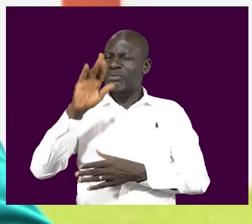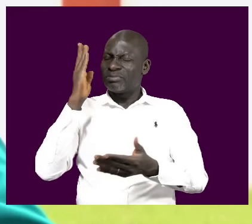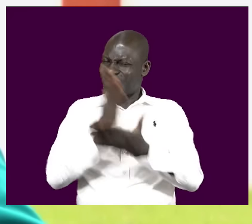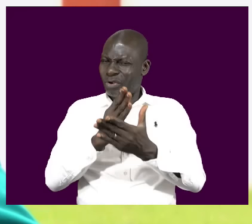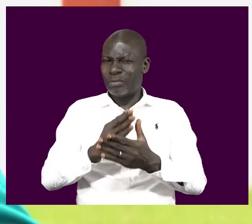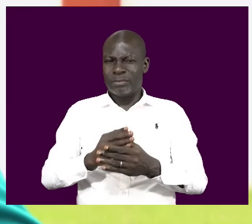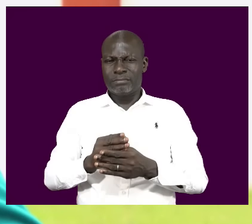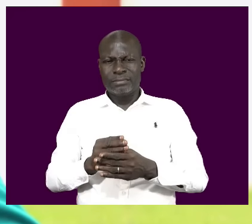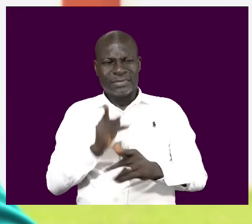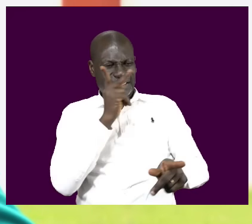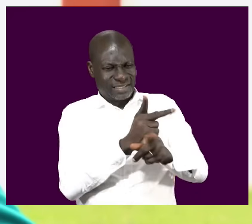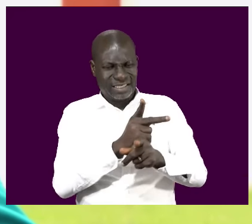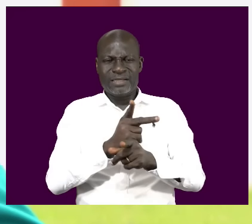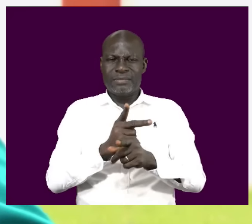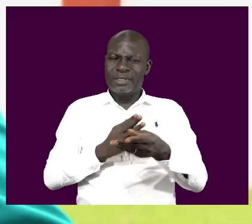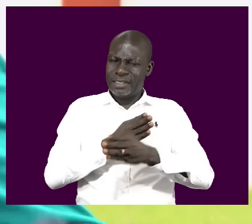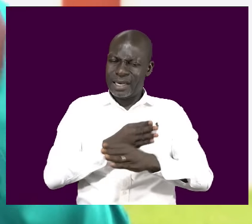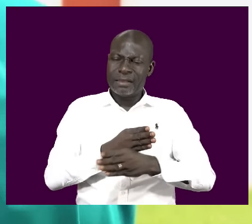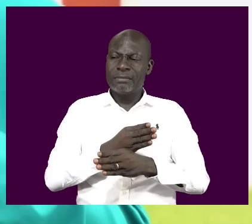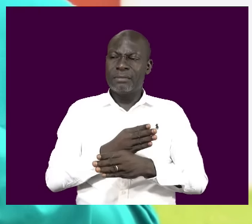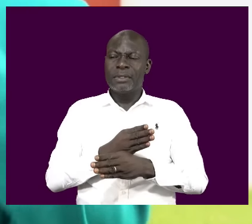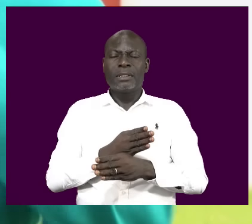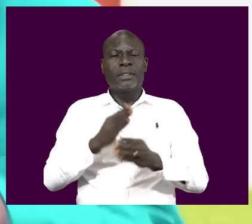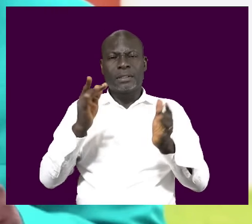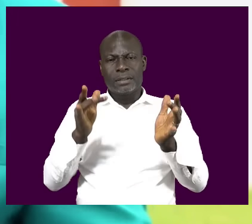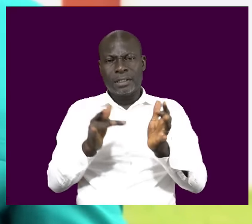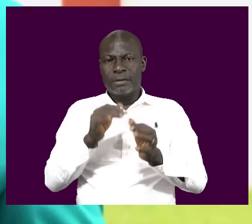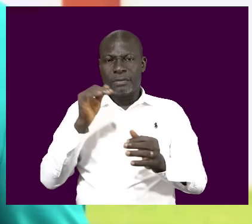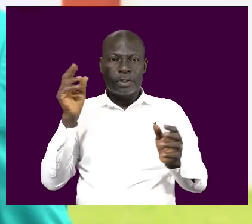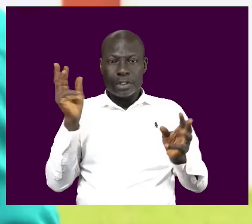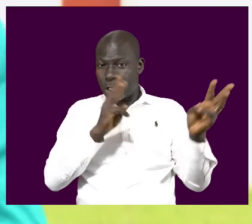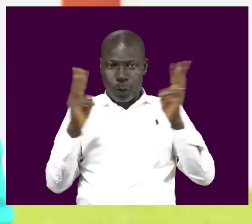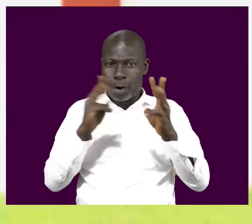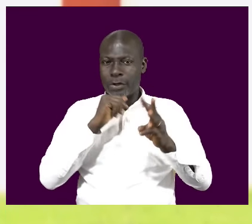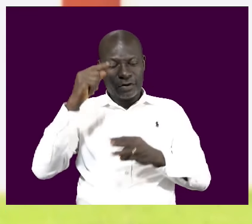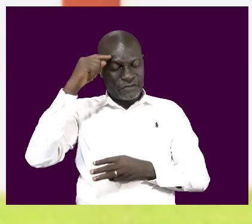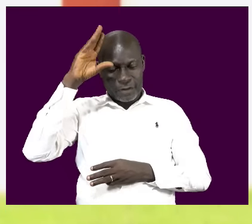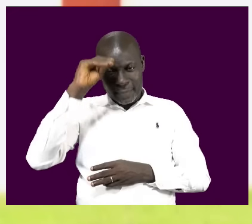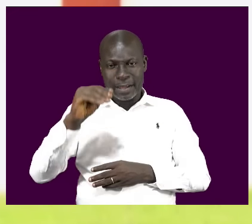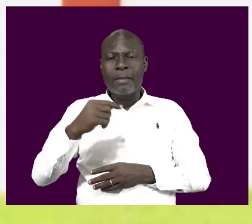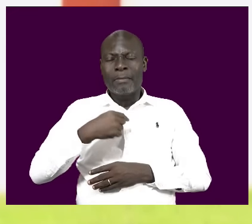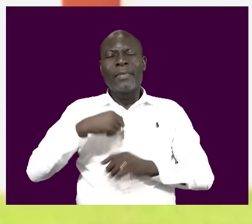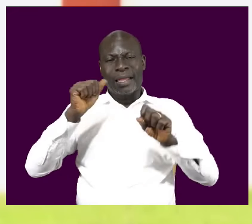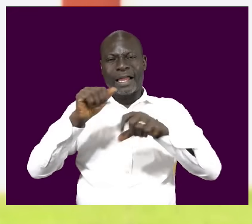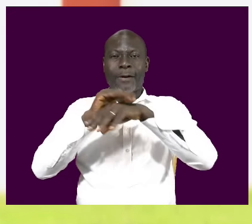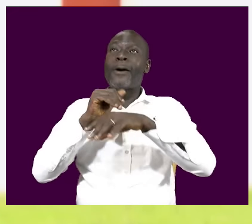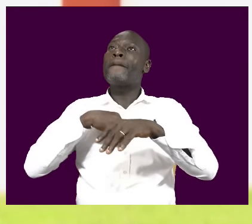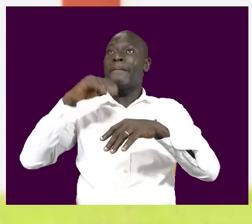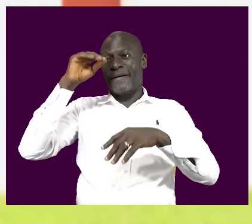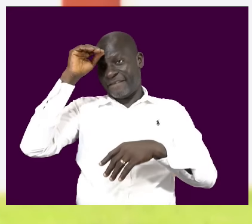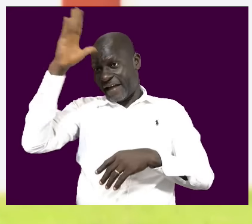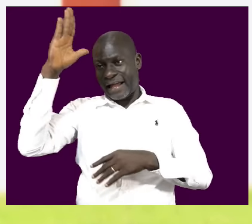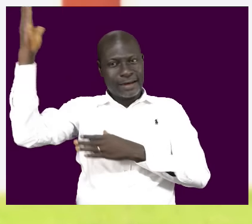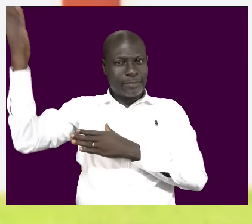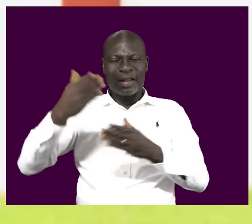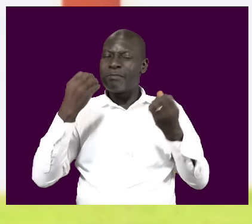no ehye ne boha mu biem na se okun eye nipa ko a enka metumi afra maja na odi abofo empempem beba na